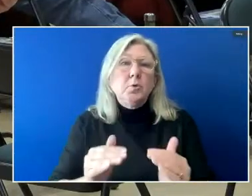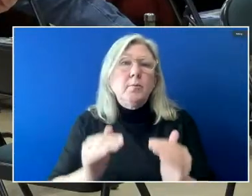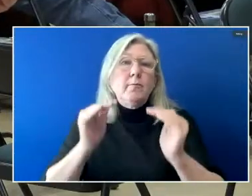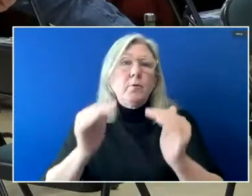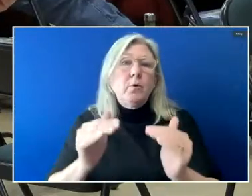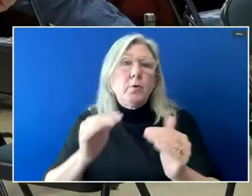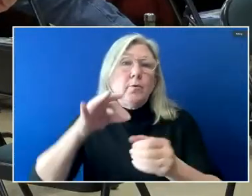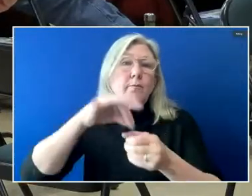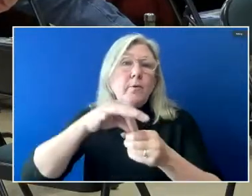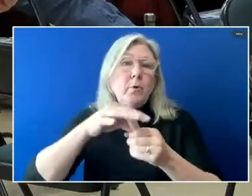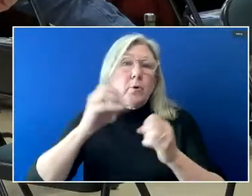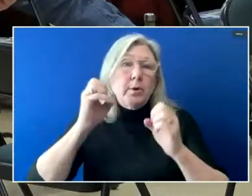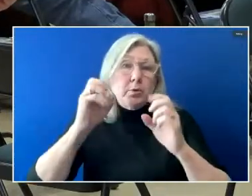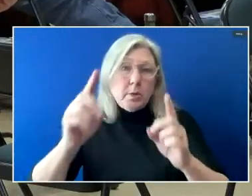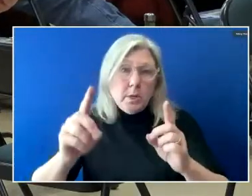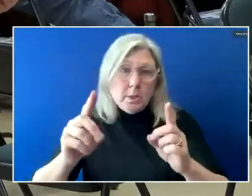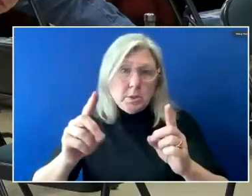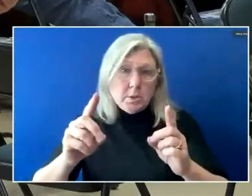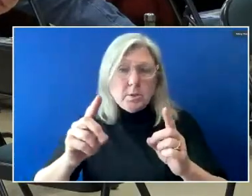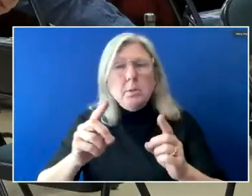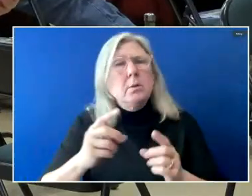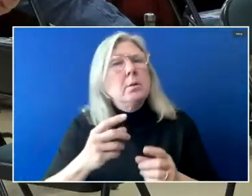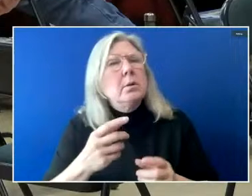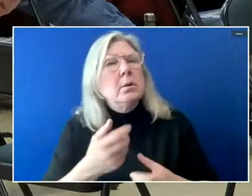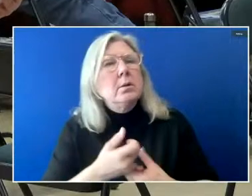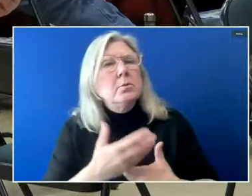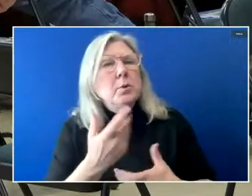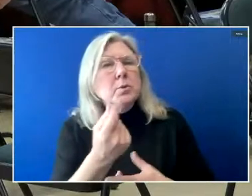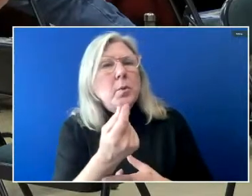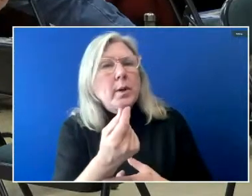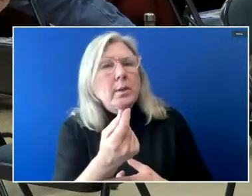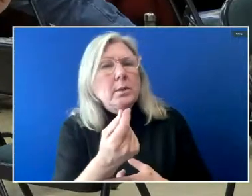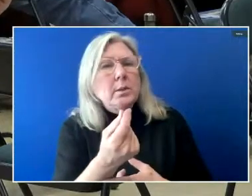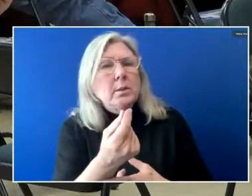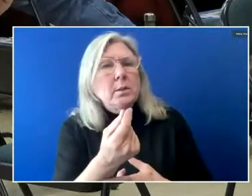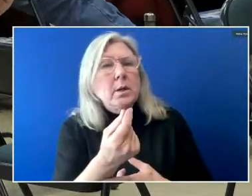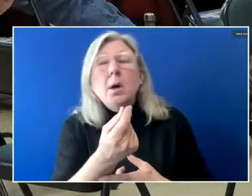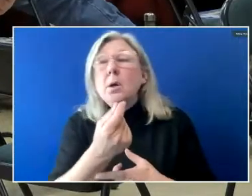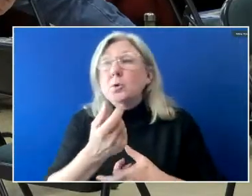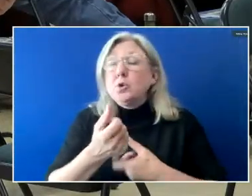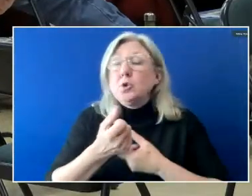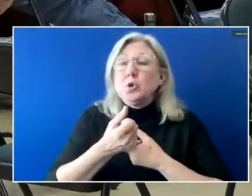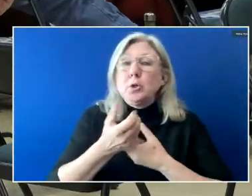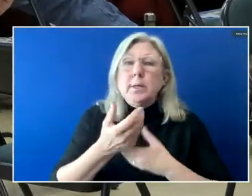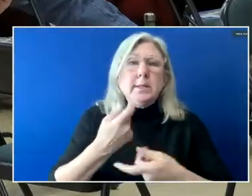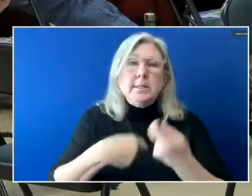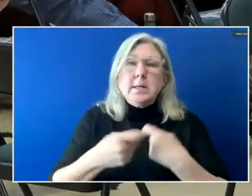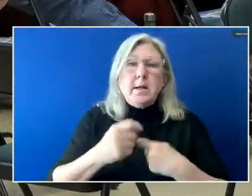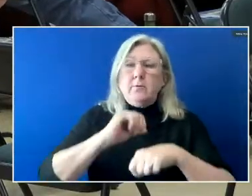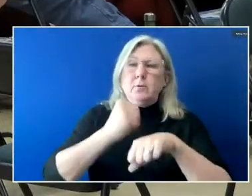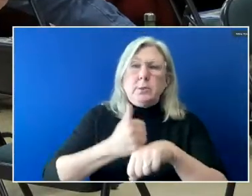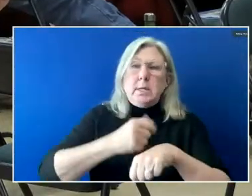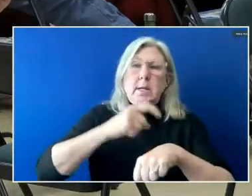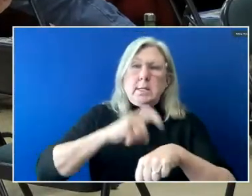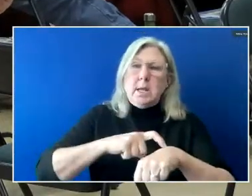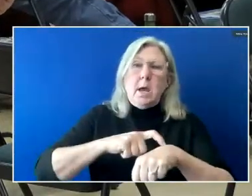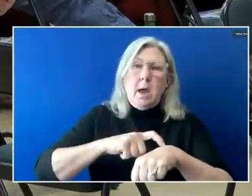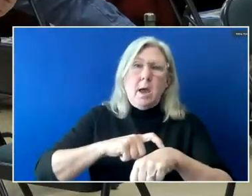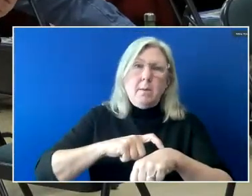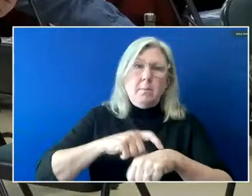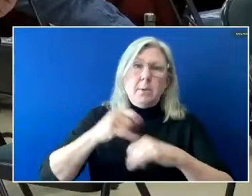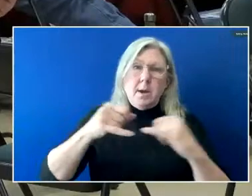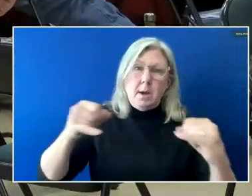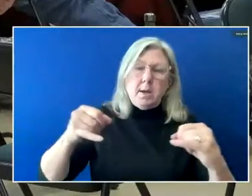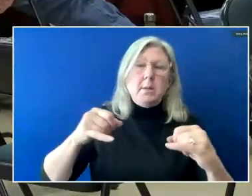education to express our what to express instead of to set a timeline to express